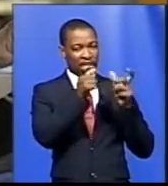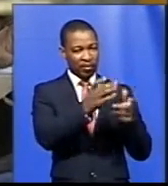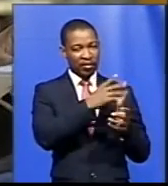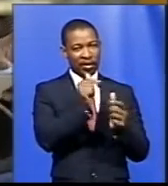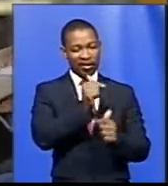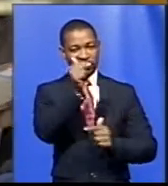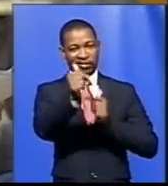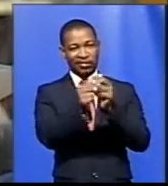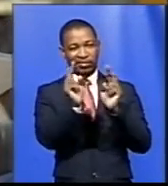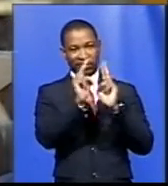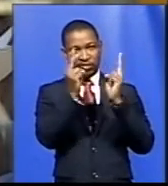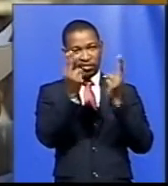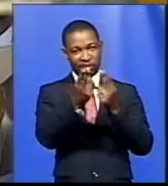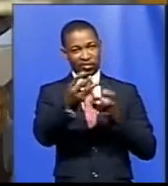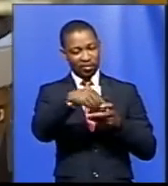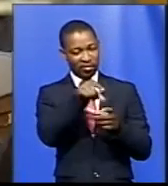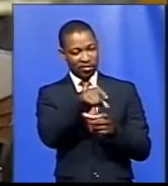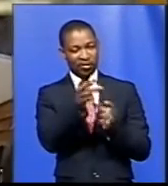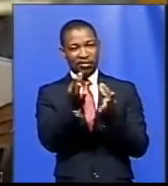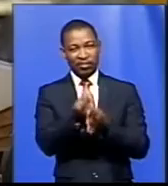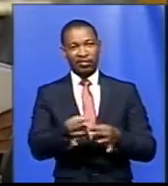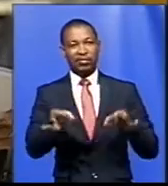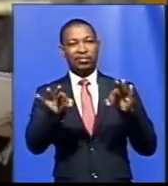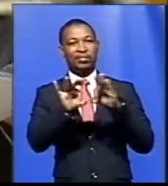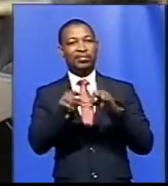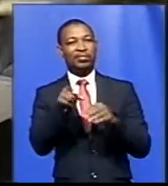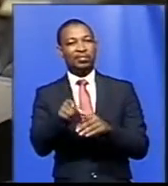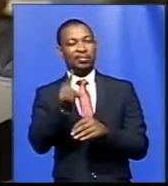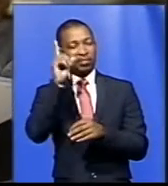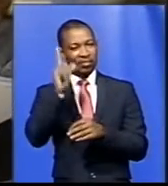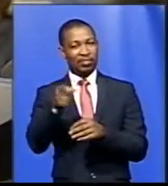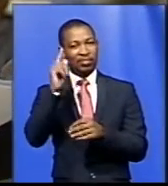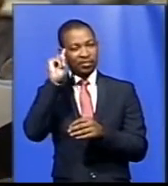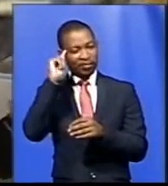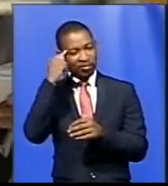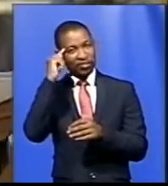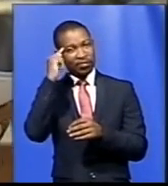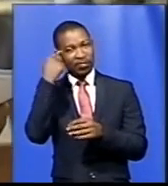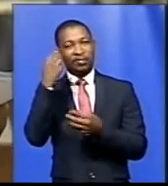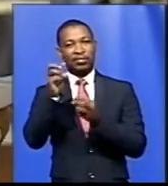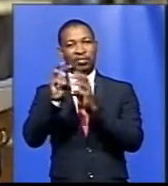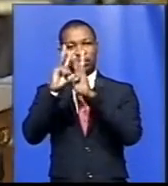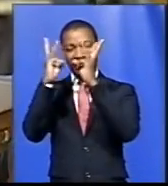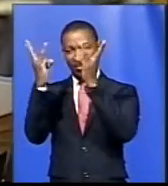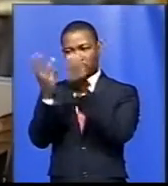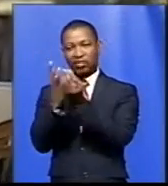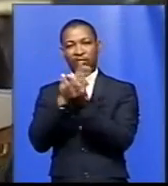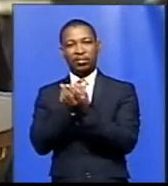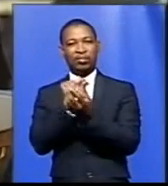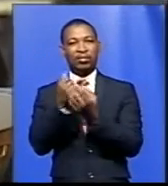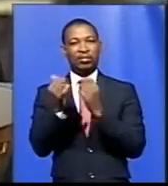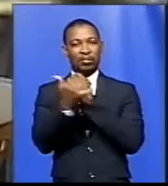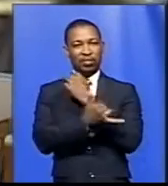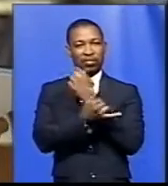unions. It is important, however, to consider the prevailing global and domestic economic outlook,